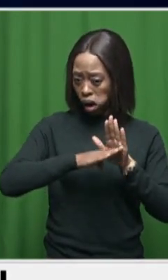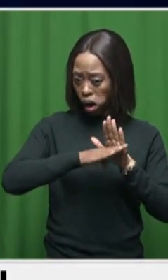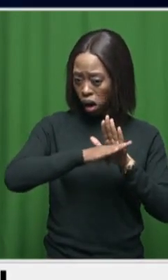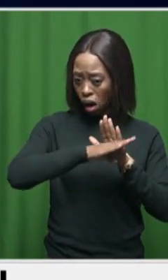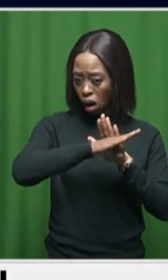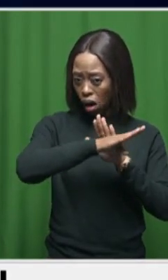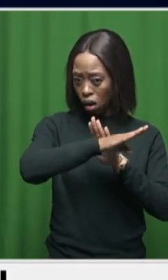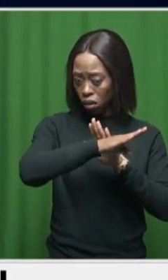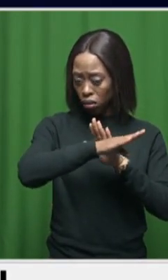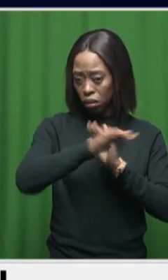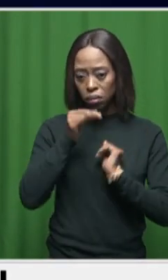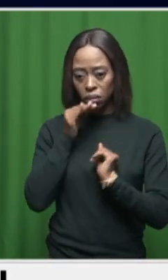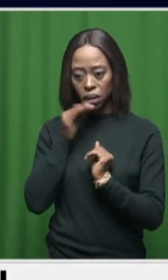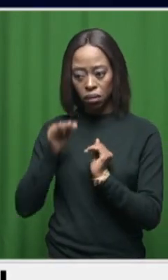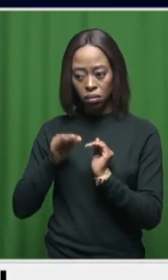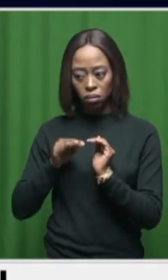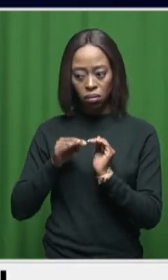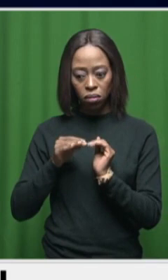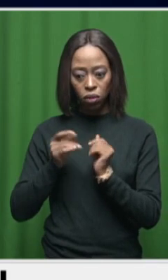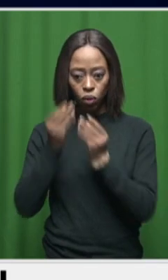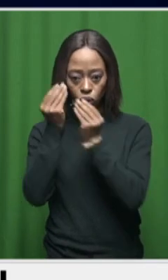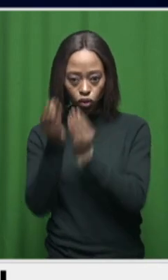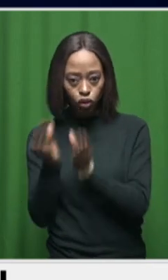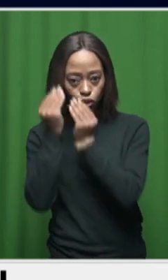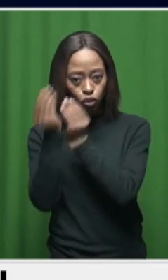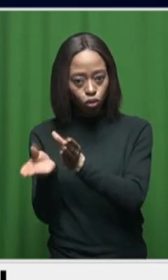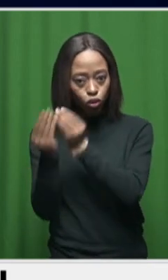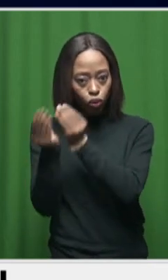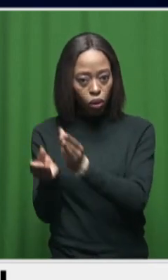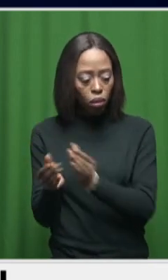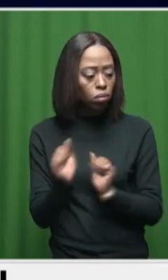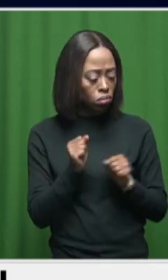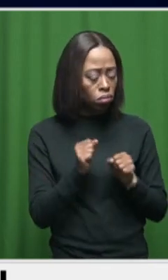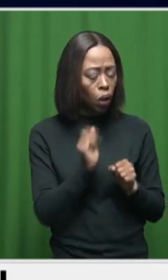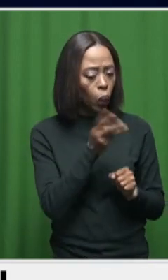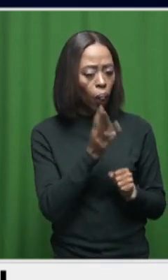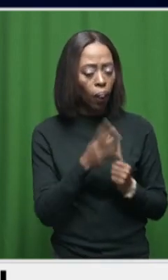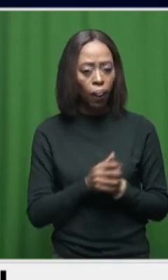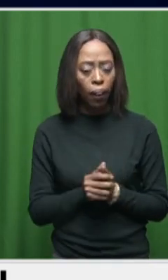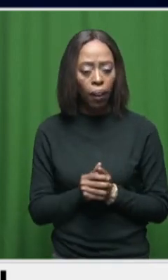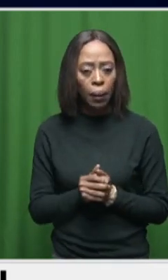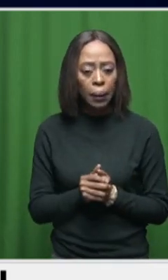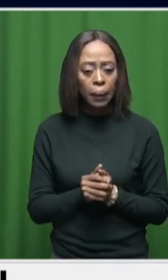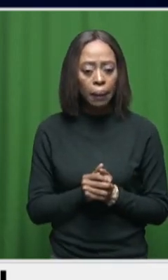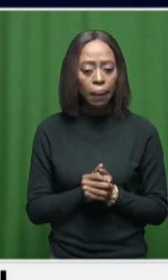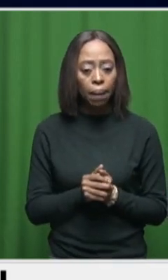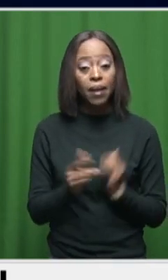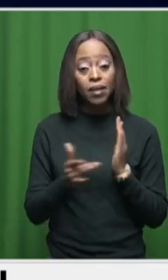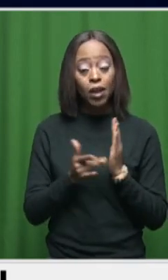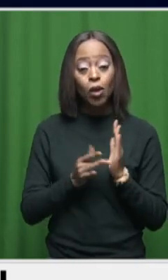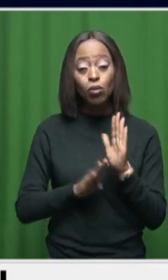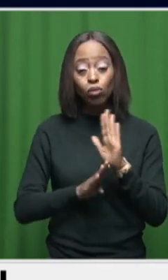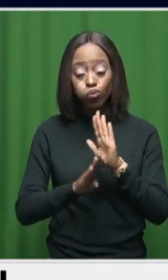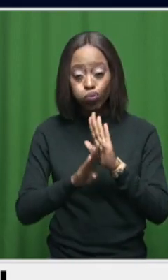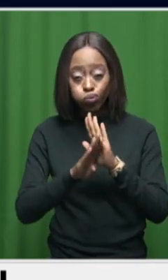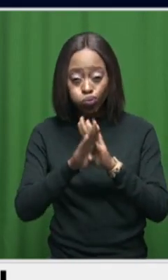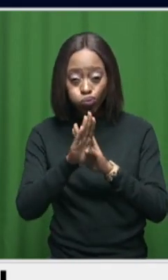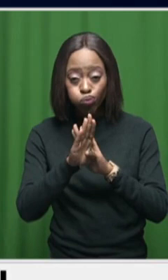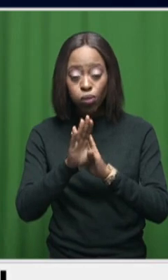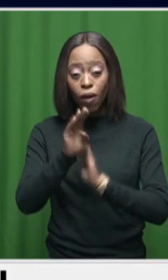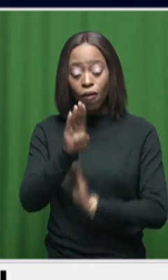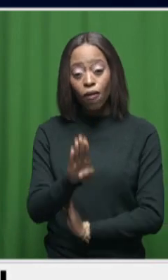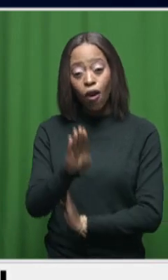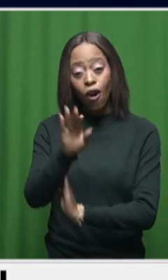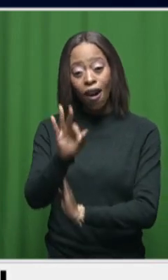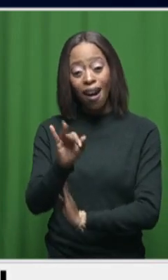The trend of having to give them information. Yes, I'm sure it is. As technology moves on, with the fourth